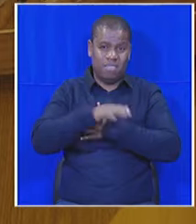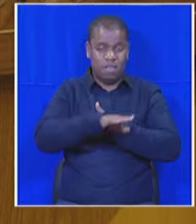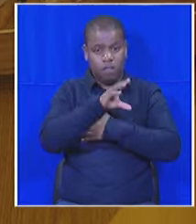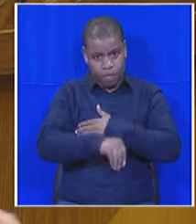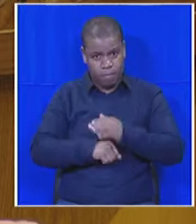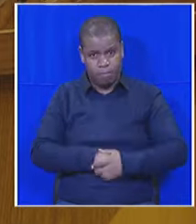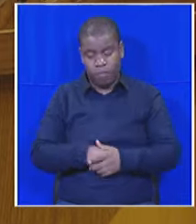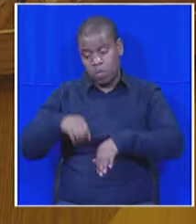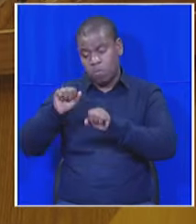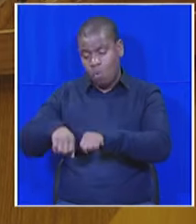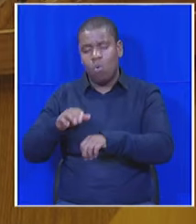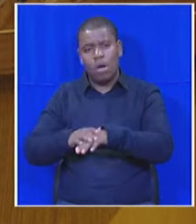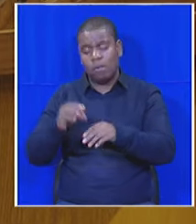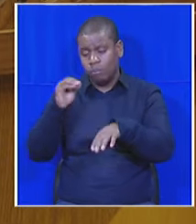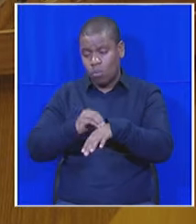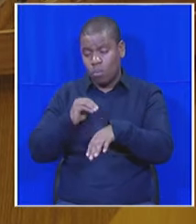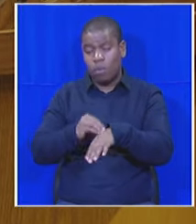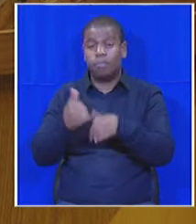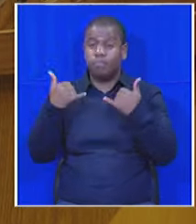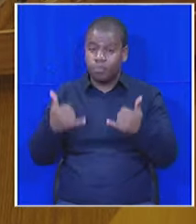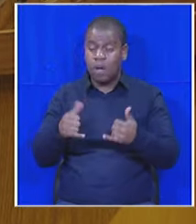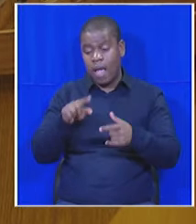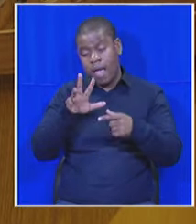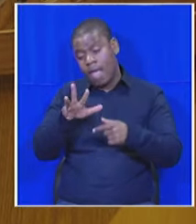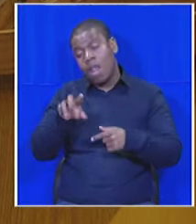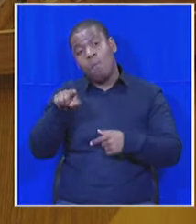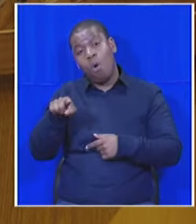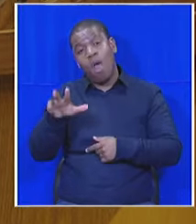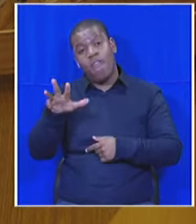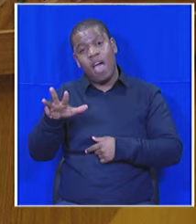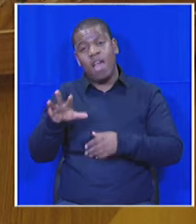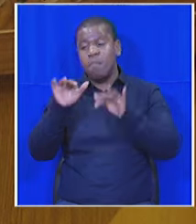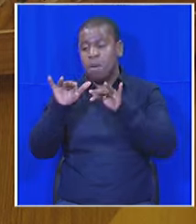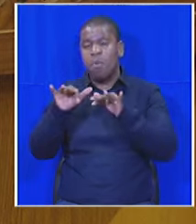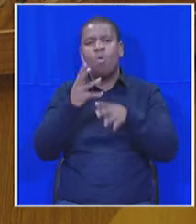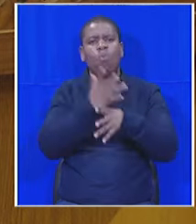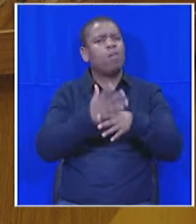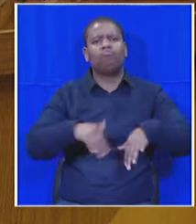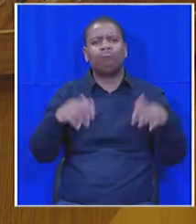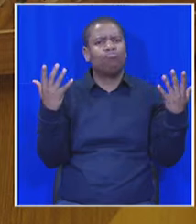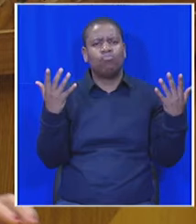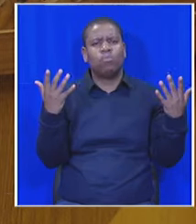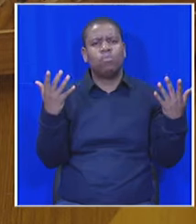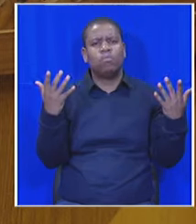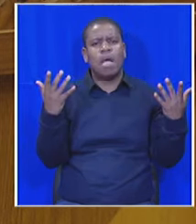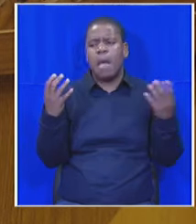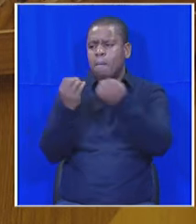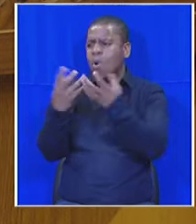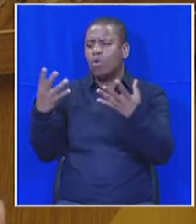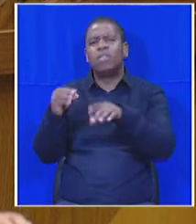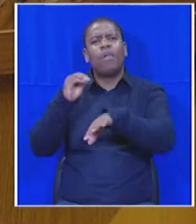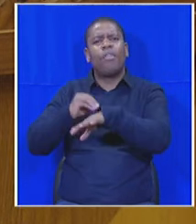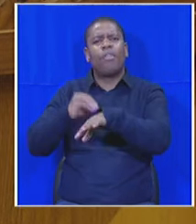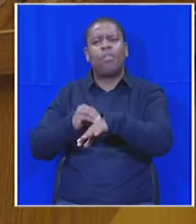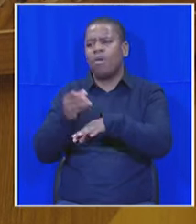deal with the devastating reality that we now have 8.9 million people who are unemployed. And the tragic part of